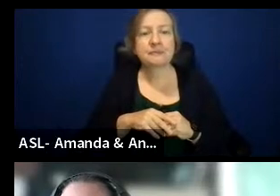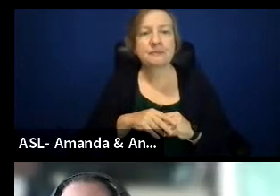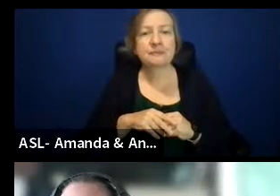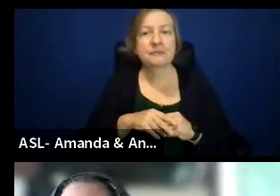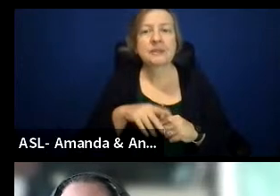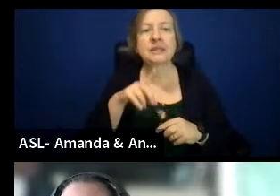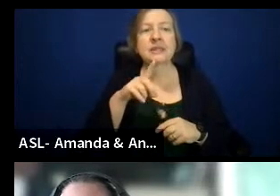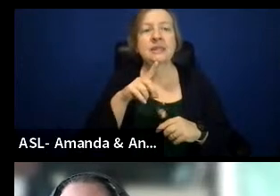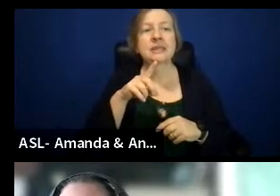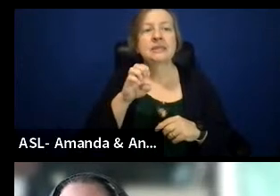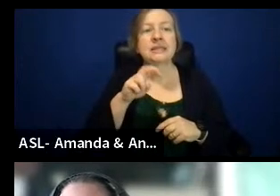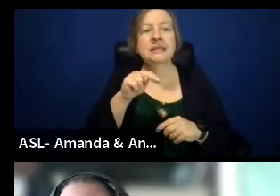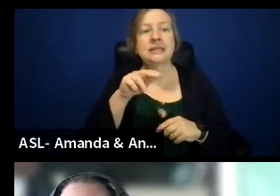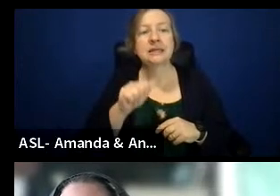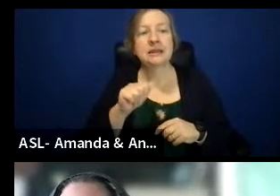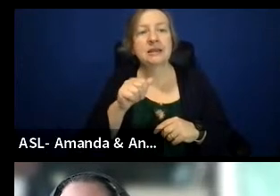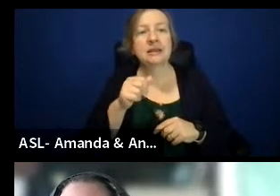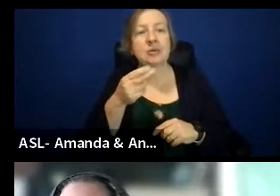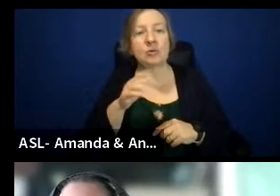Dina Horton.